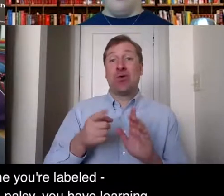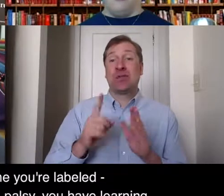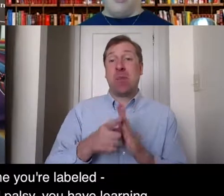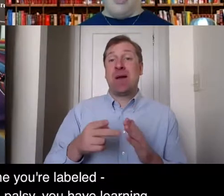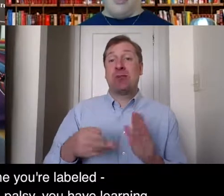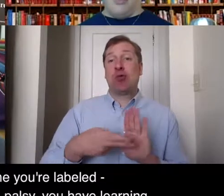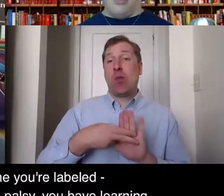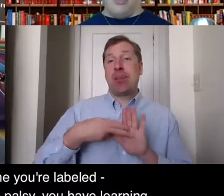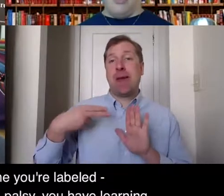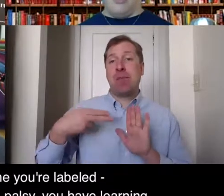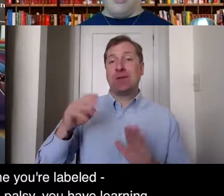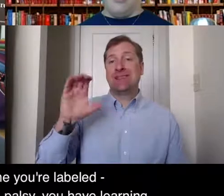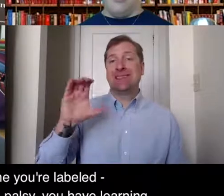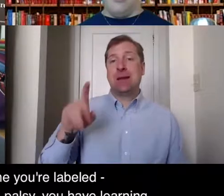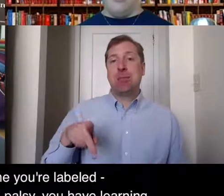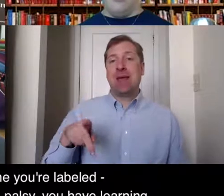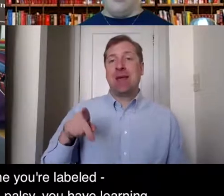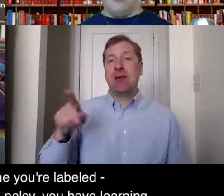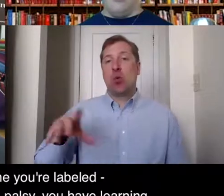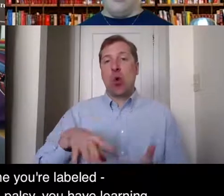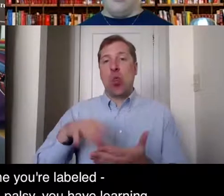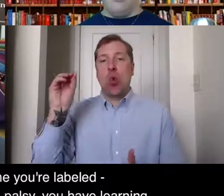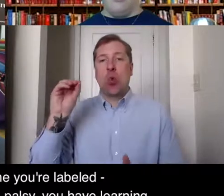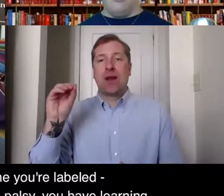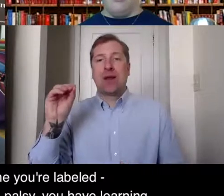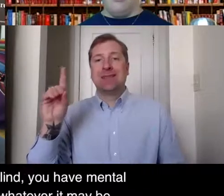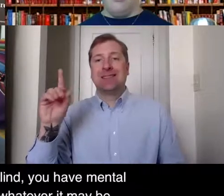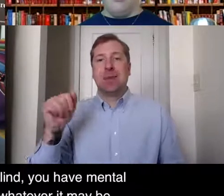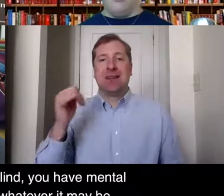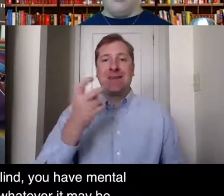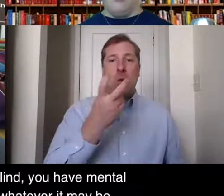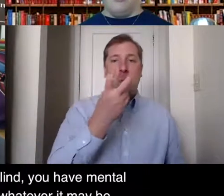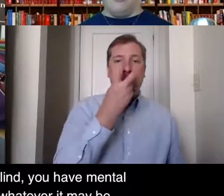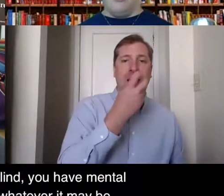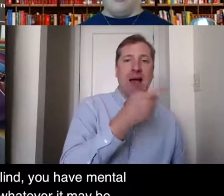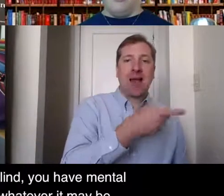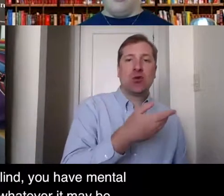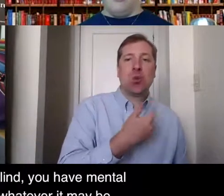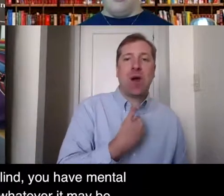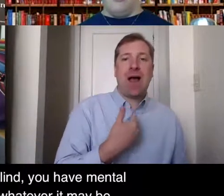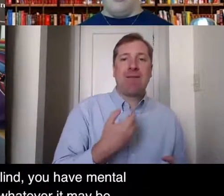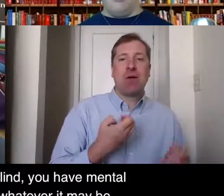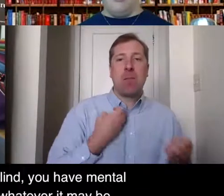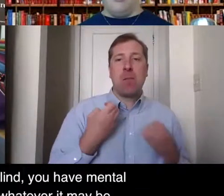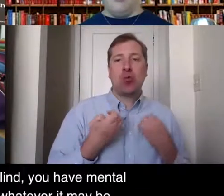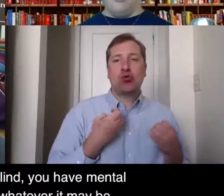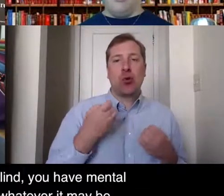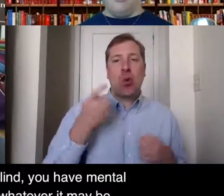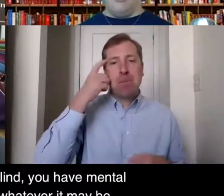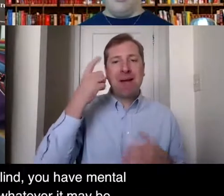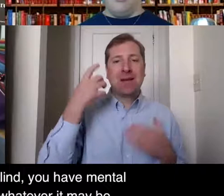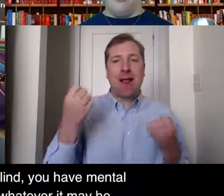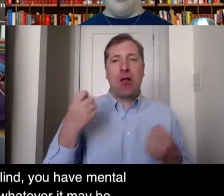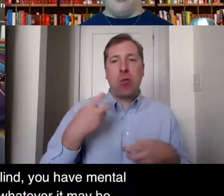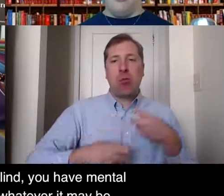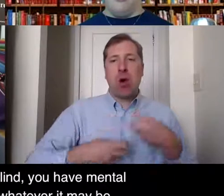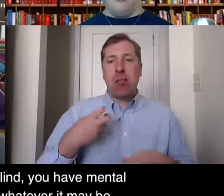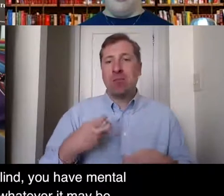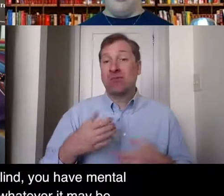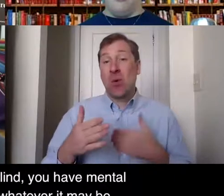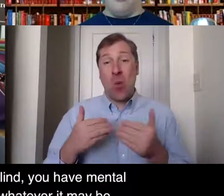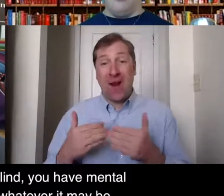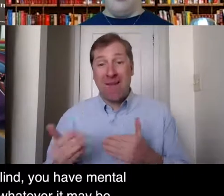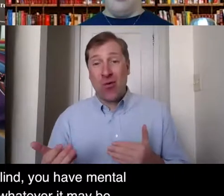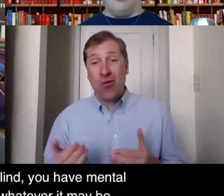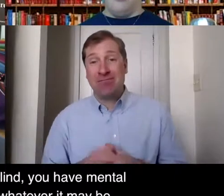have cerebral palsy, you have learning disabilities, you're blind, you have emotional, mental health problems, whatever it may